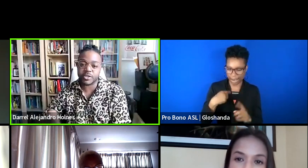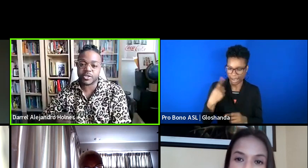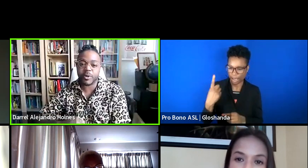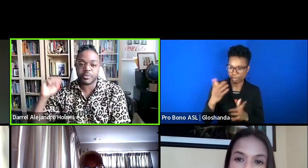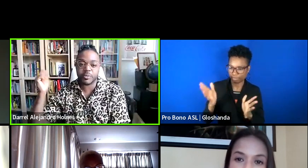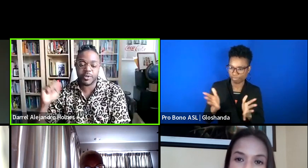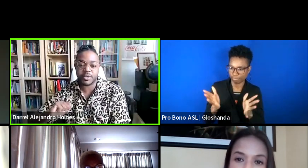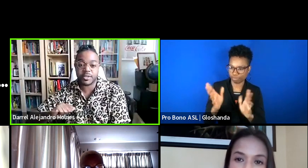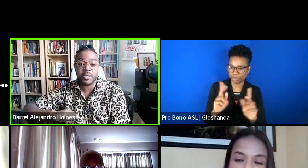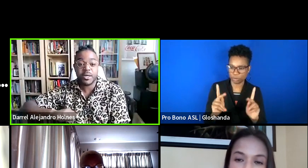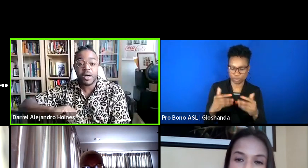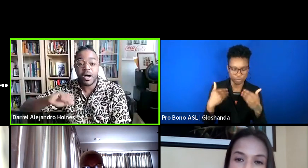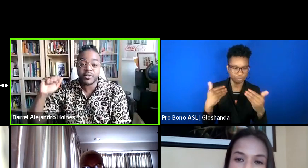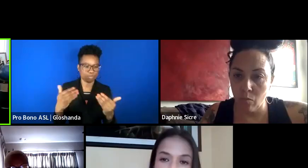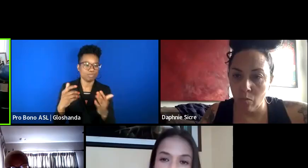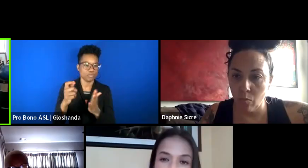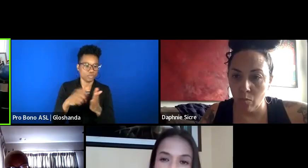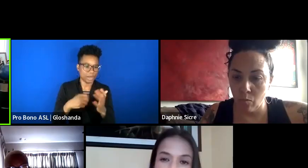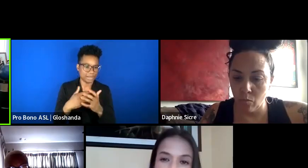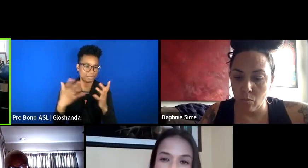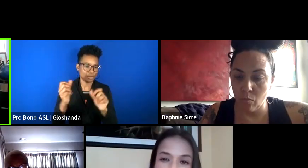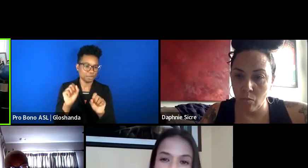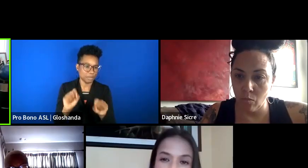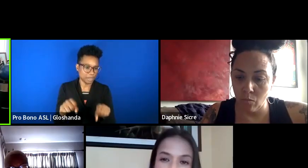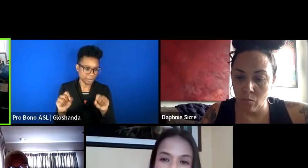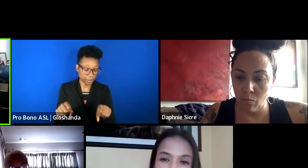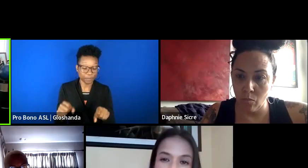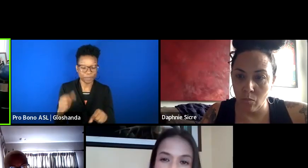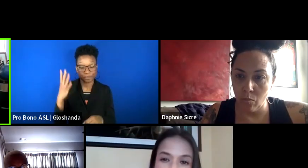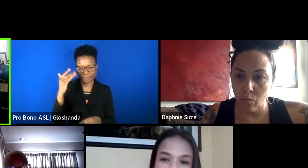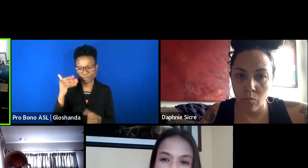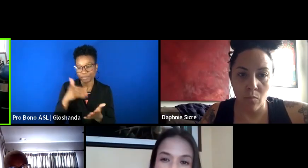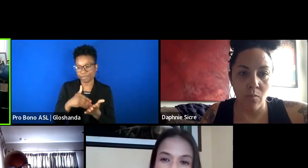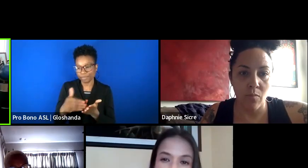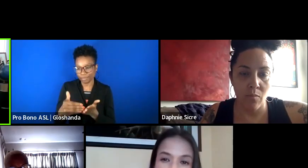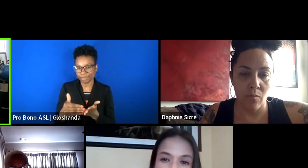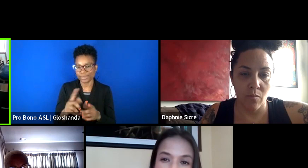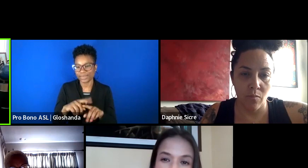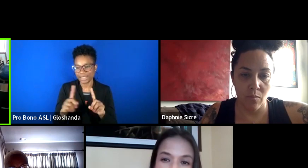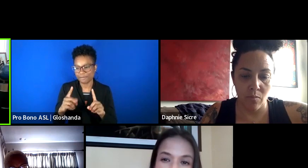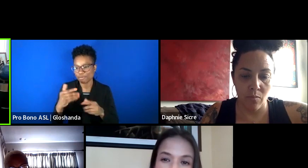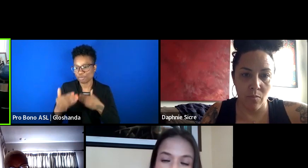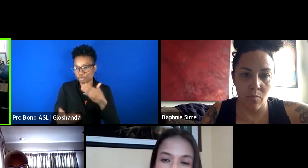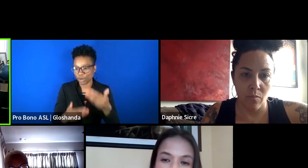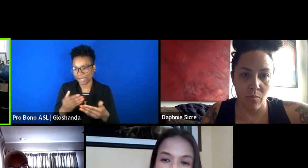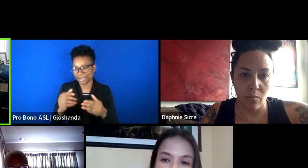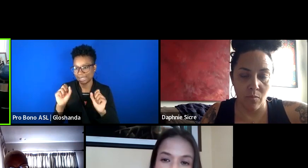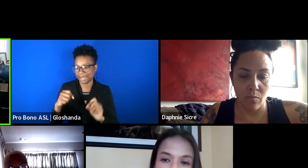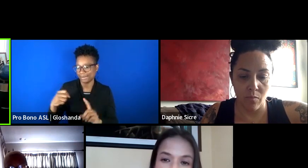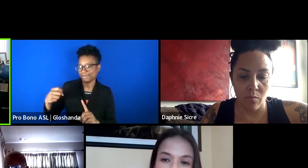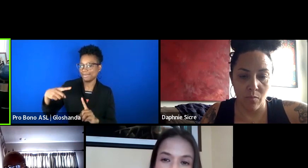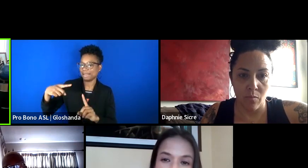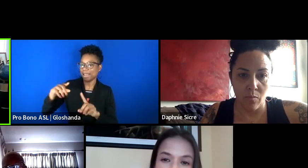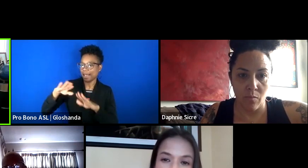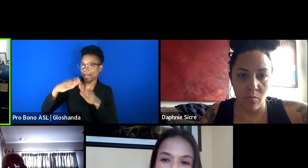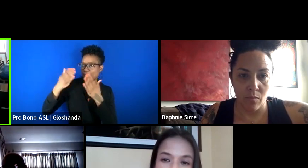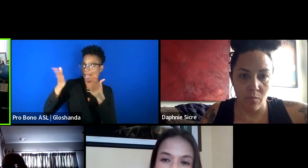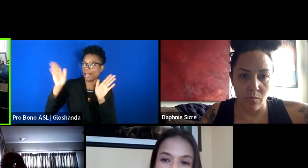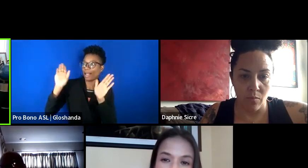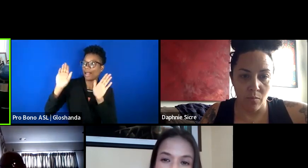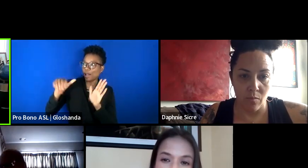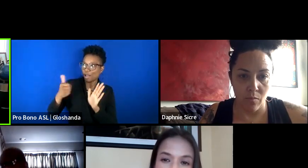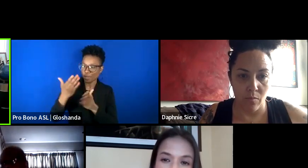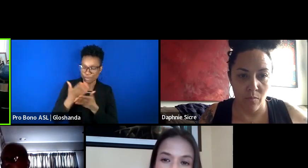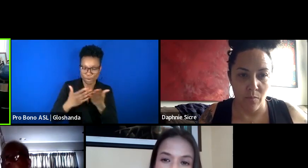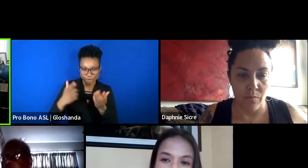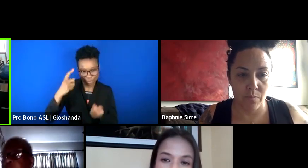handwrite as much as possible, because oftentimes a different process opens up other parts of your brain that you're not used to using. If you're